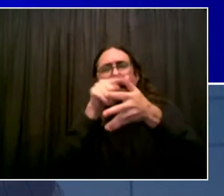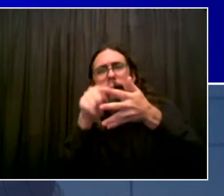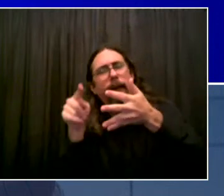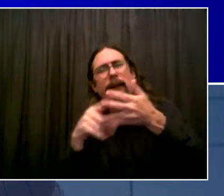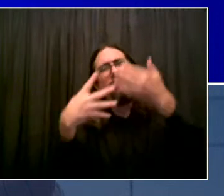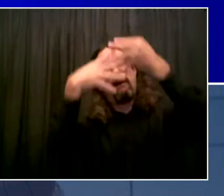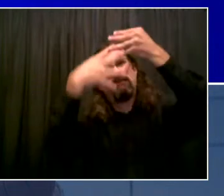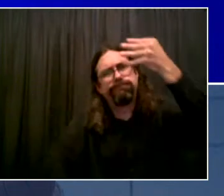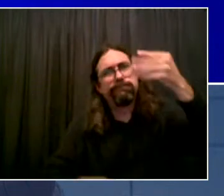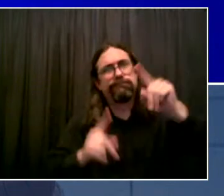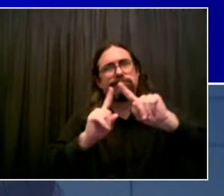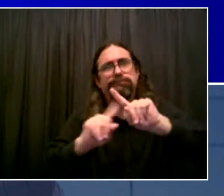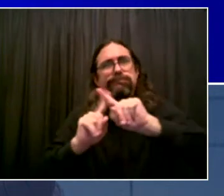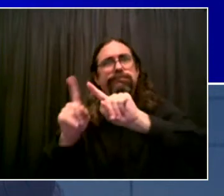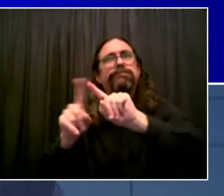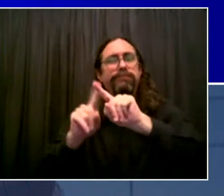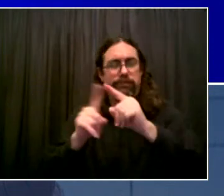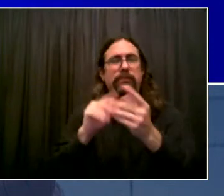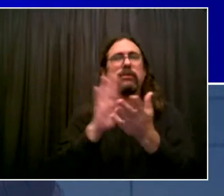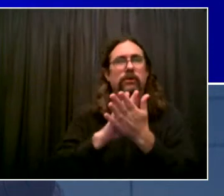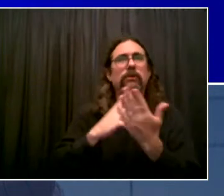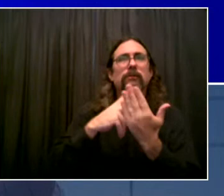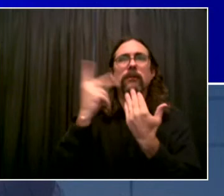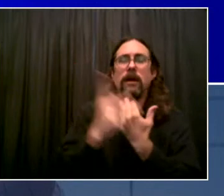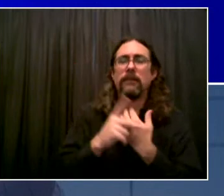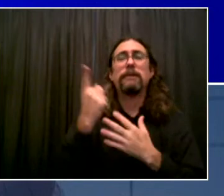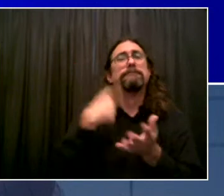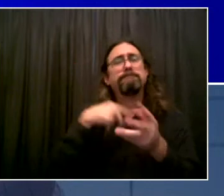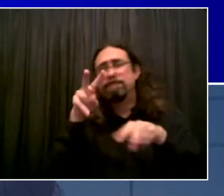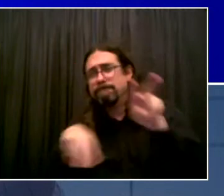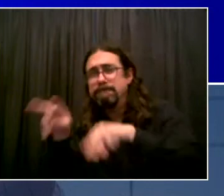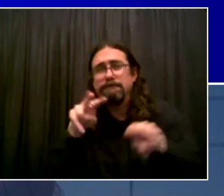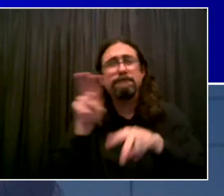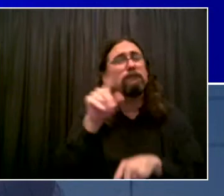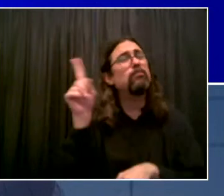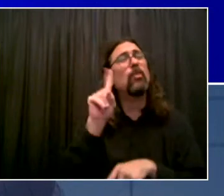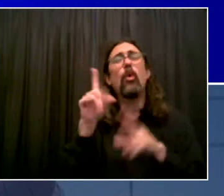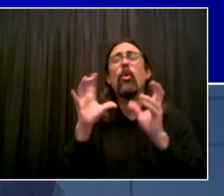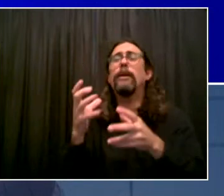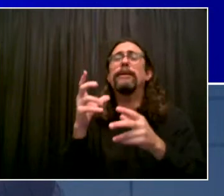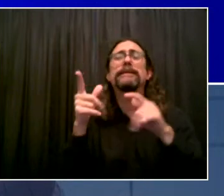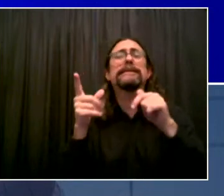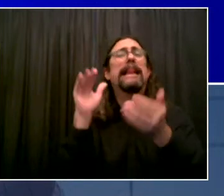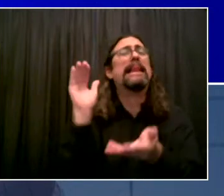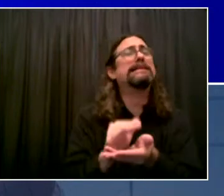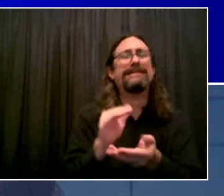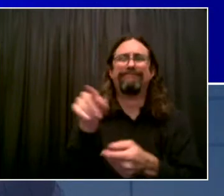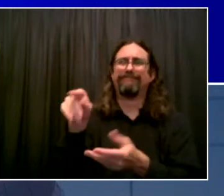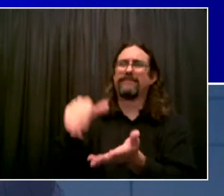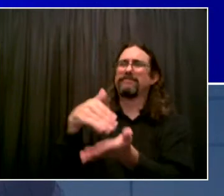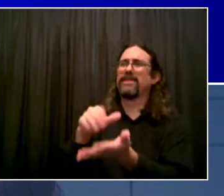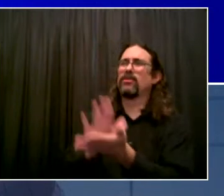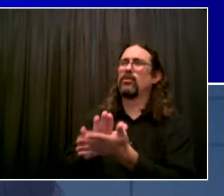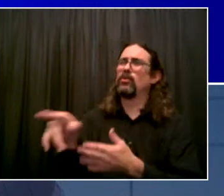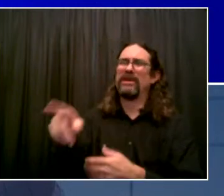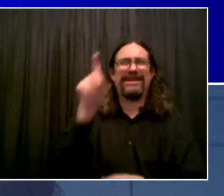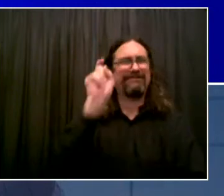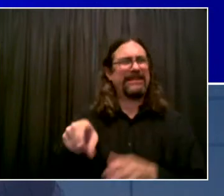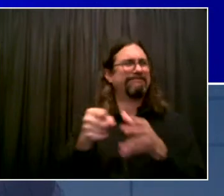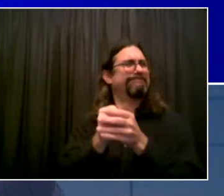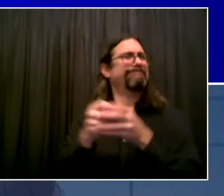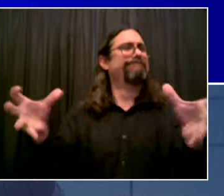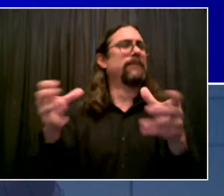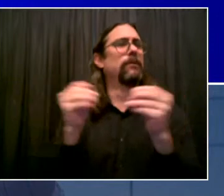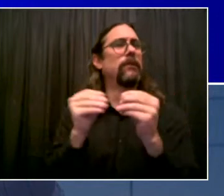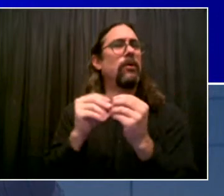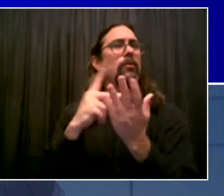after-school in a safe, smart way that's going to help kids to continue to learn and grow even after school hours. And this